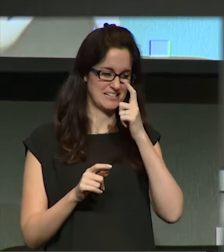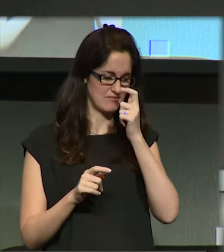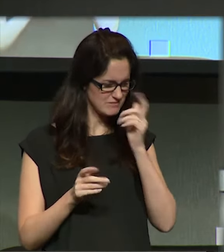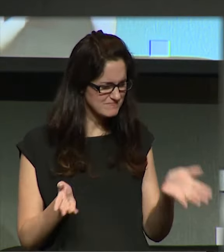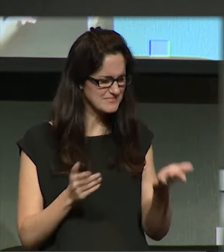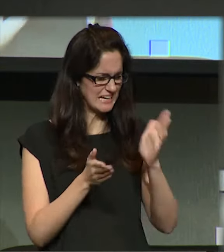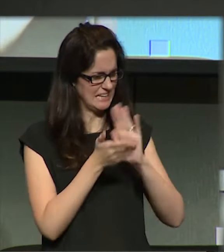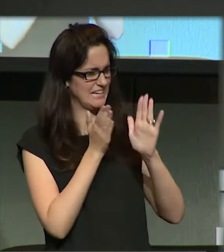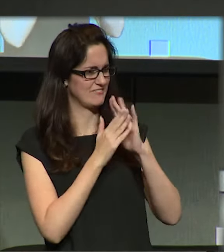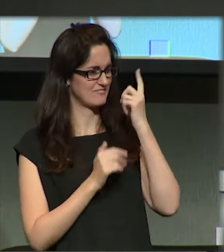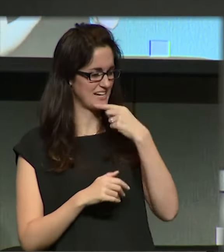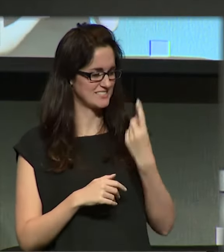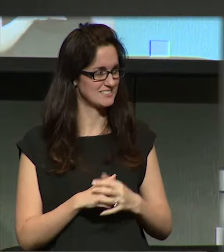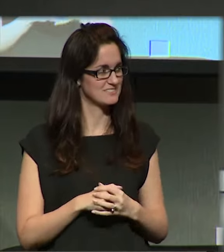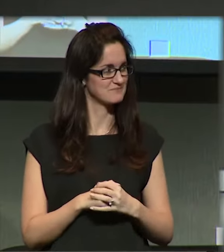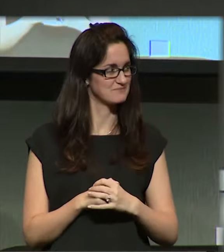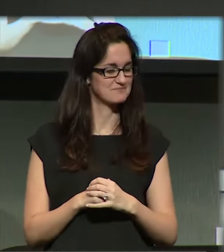Turn up with a snotty nose.